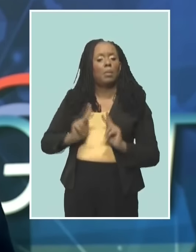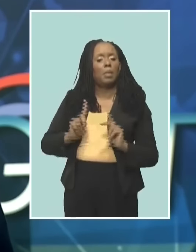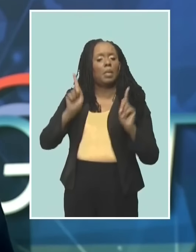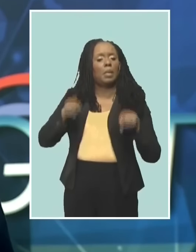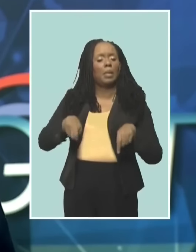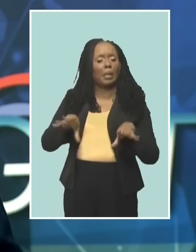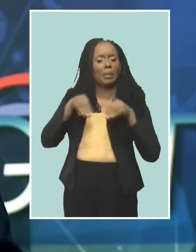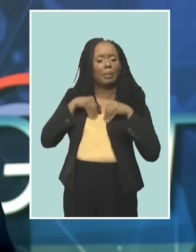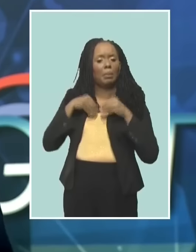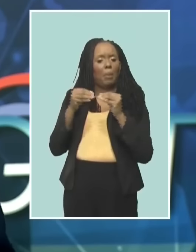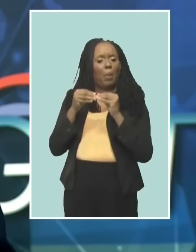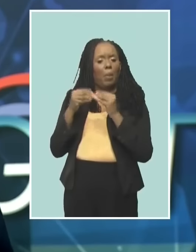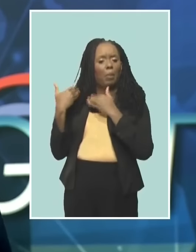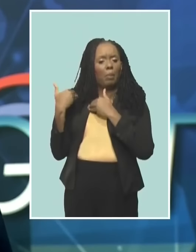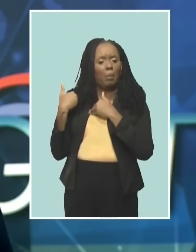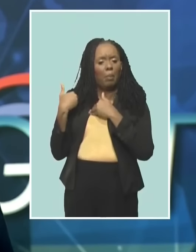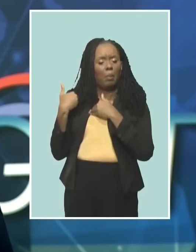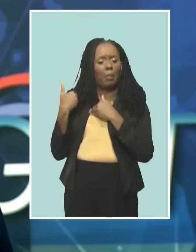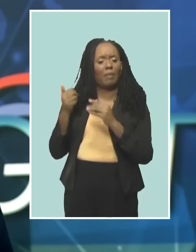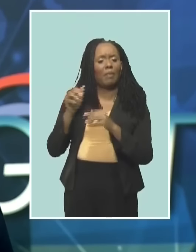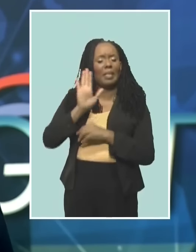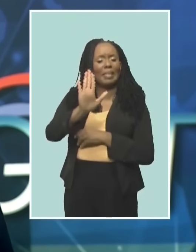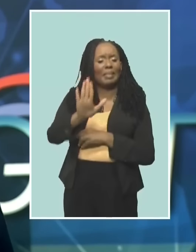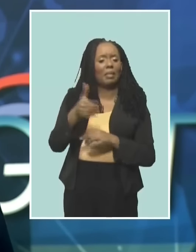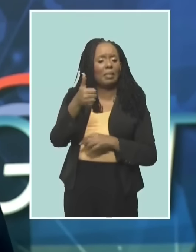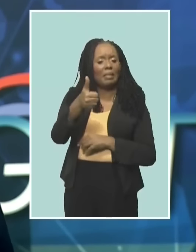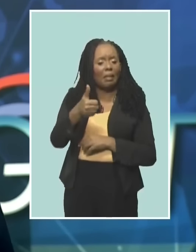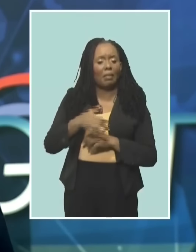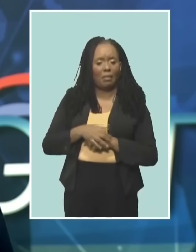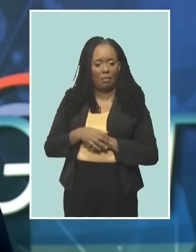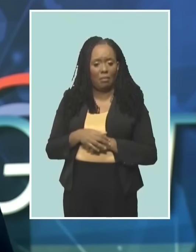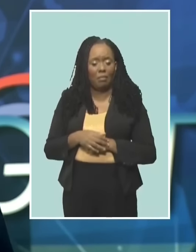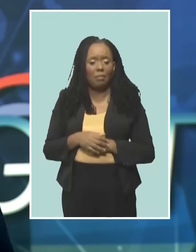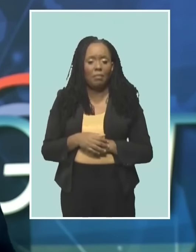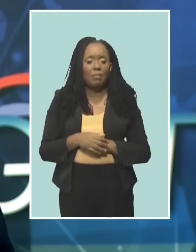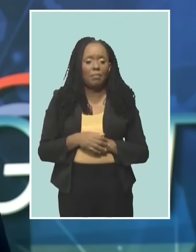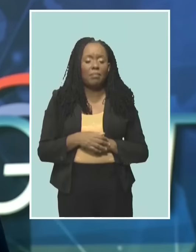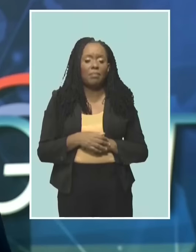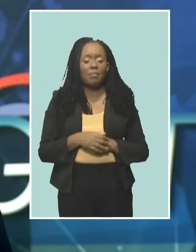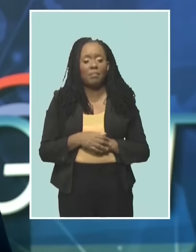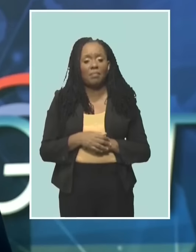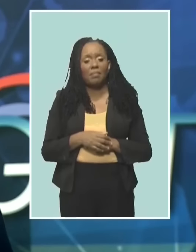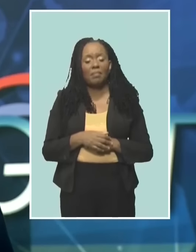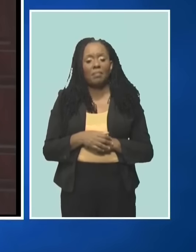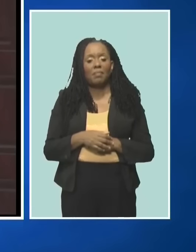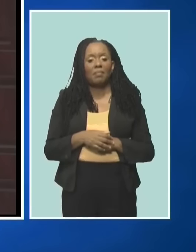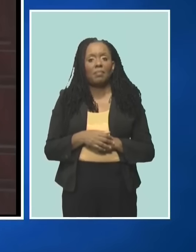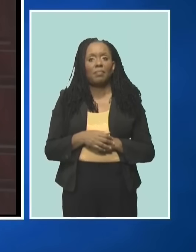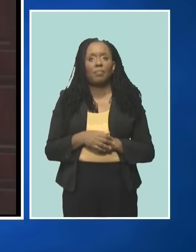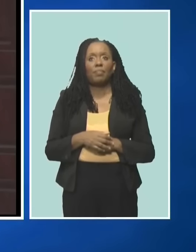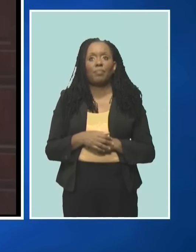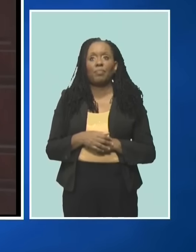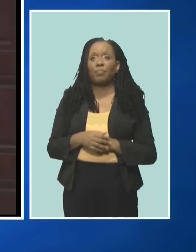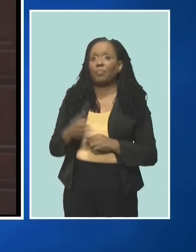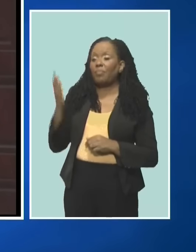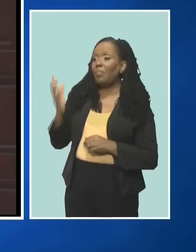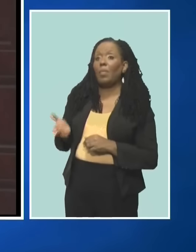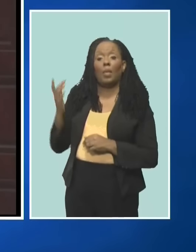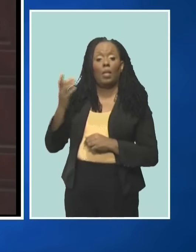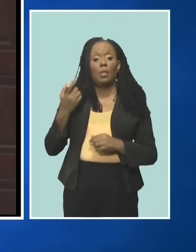in that regard, there should be greater discussion about people's nutritional intake. As a government, we